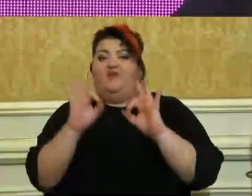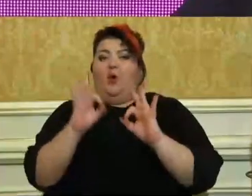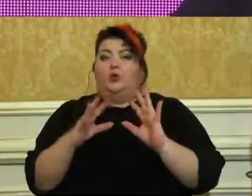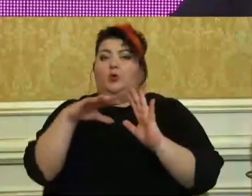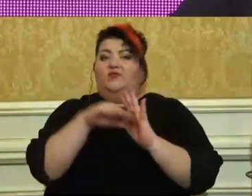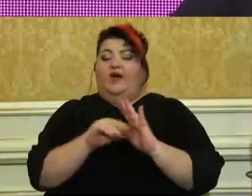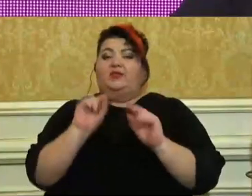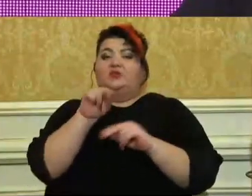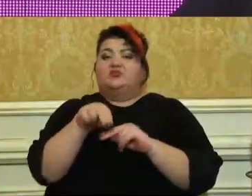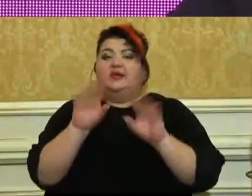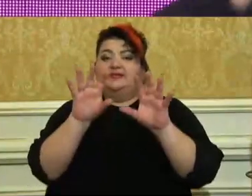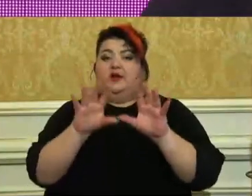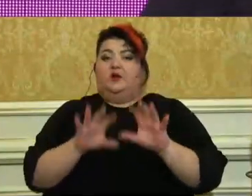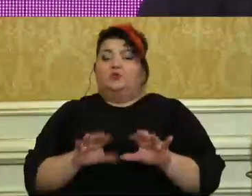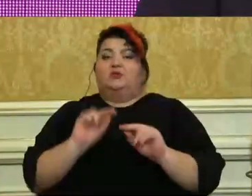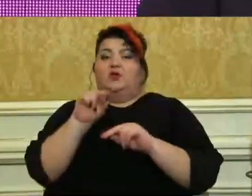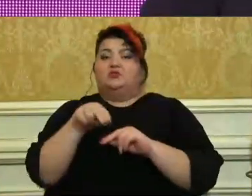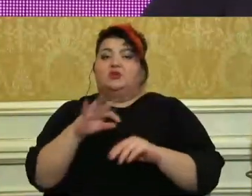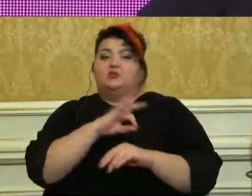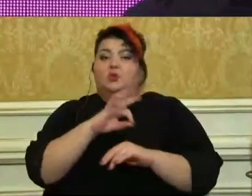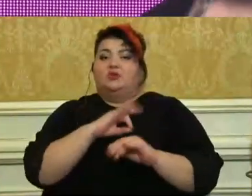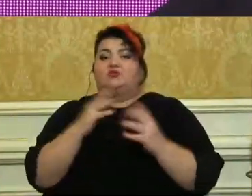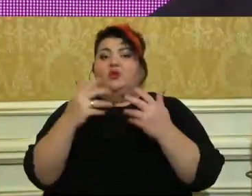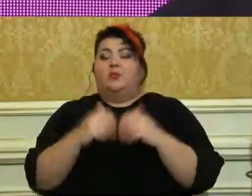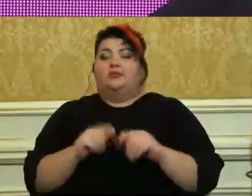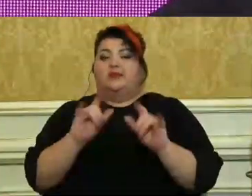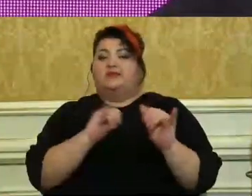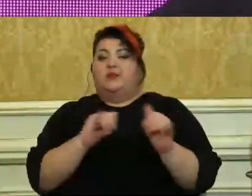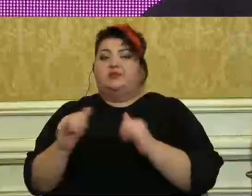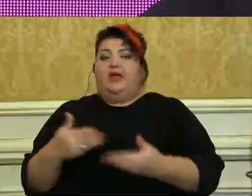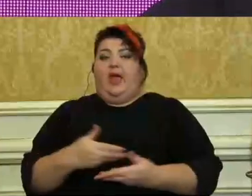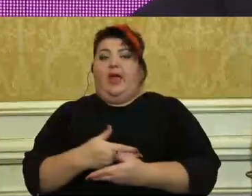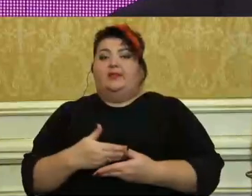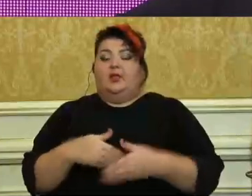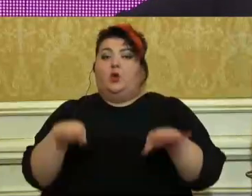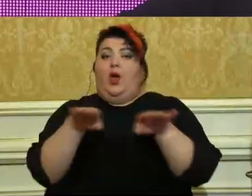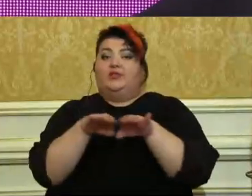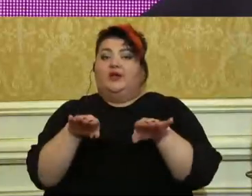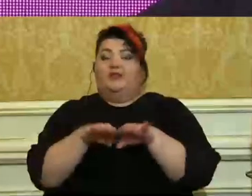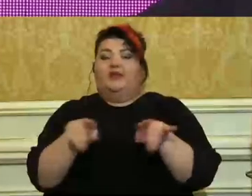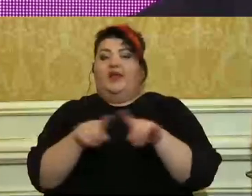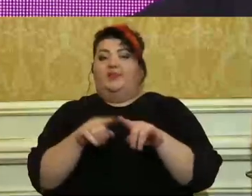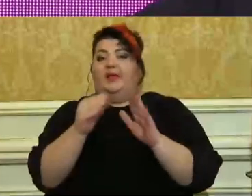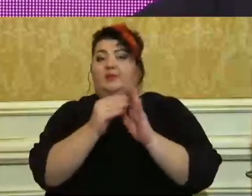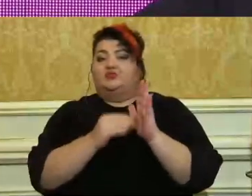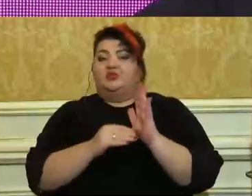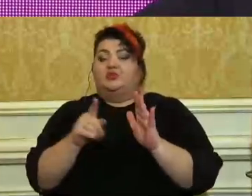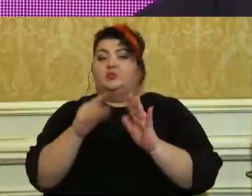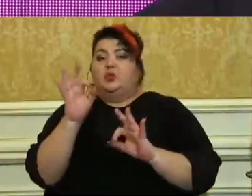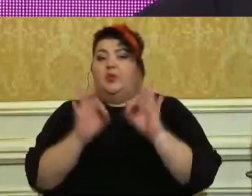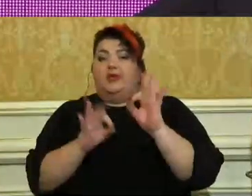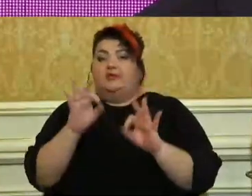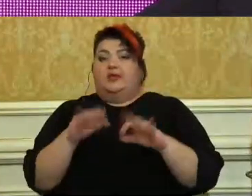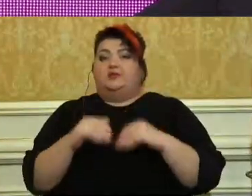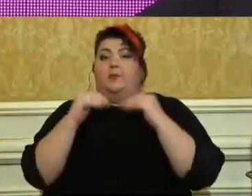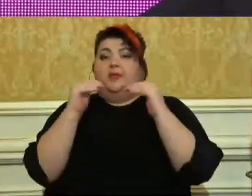possible to provide the quoting process through the specific mechanisms to provide the gender equality in the parliament, just to get this